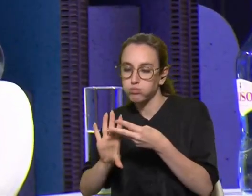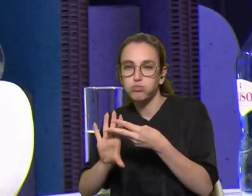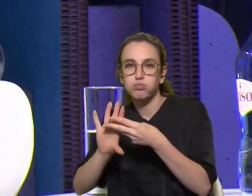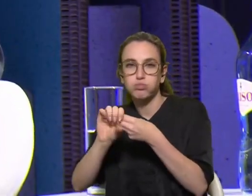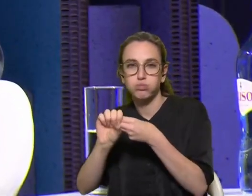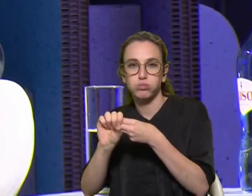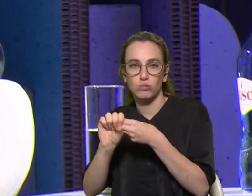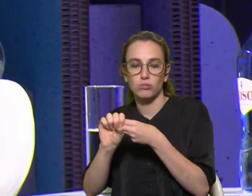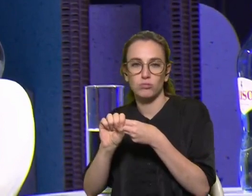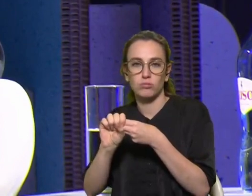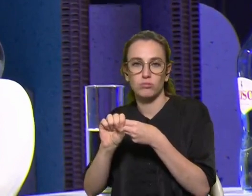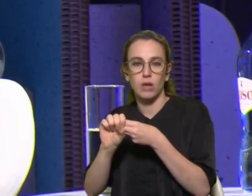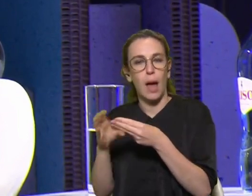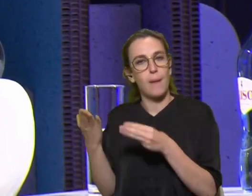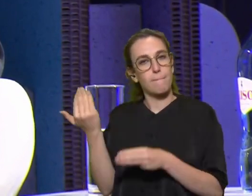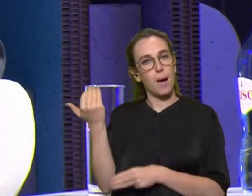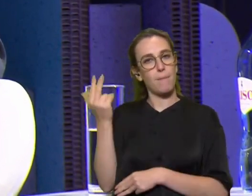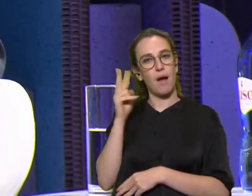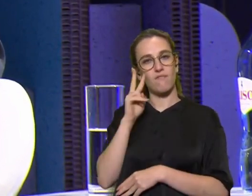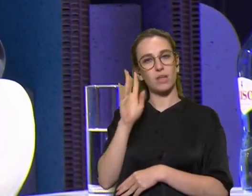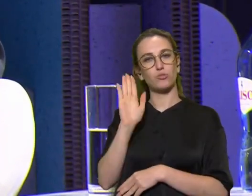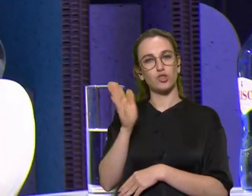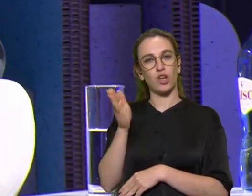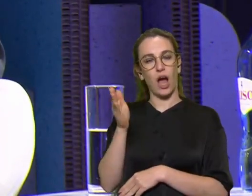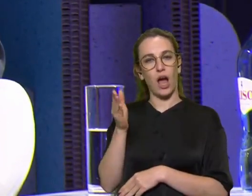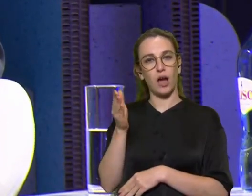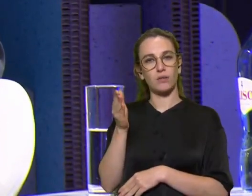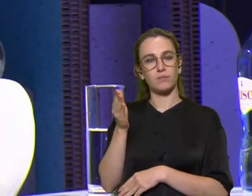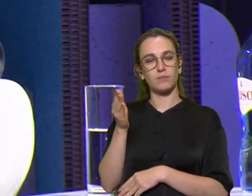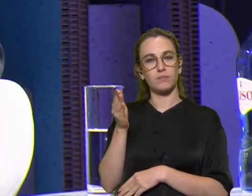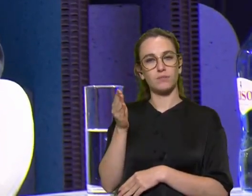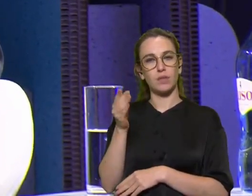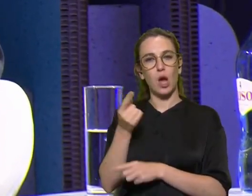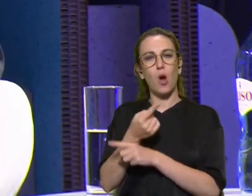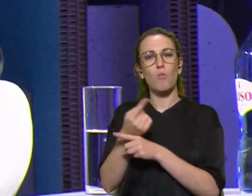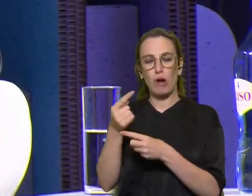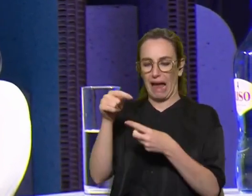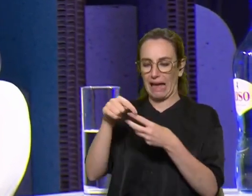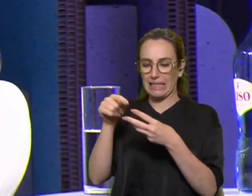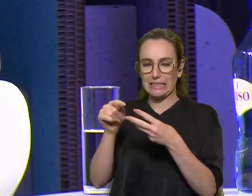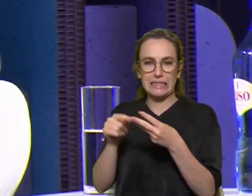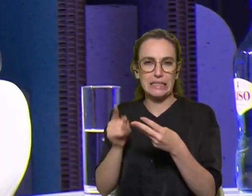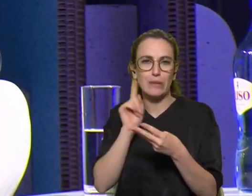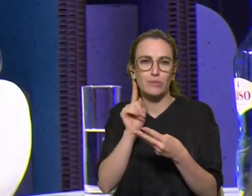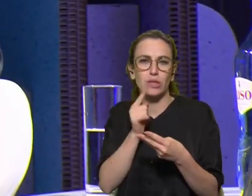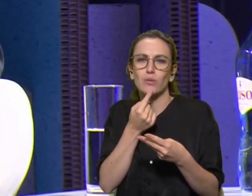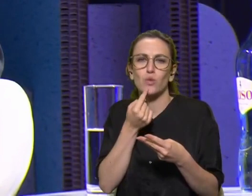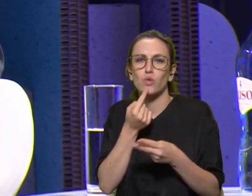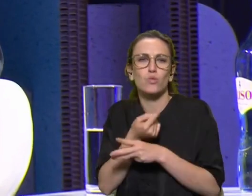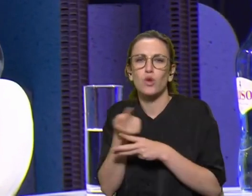in Portugal? How do they